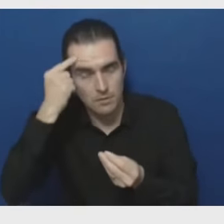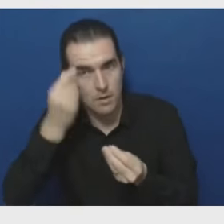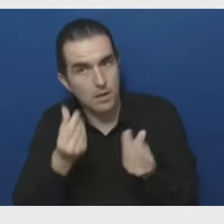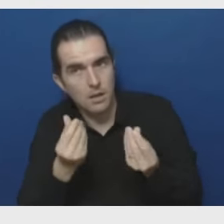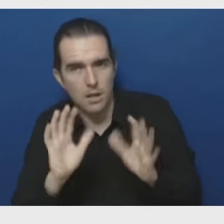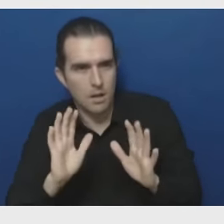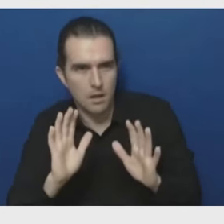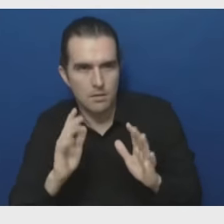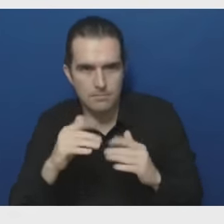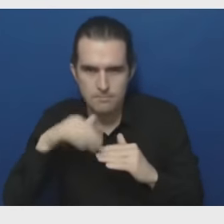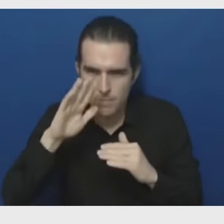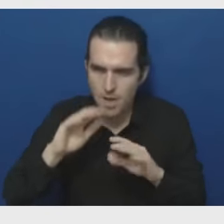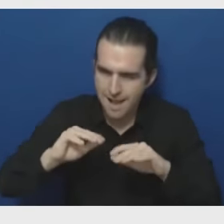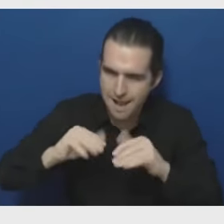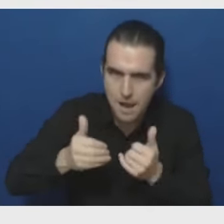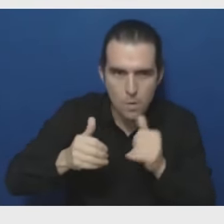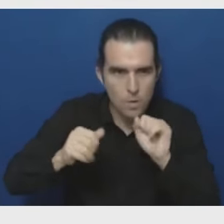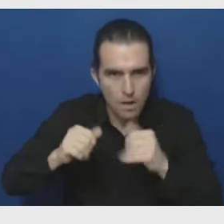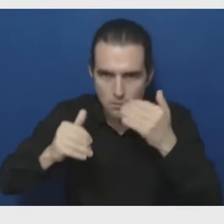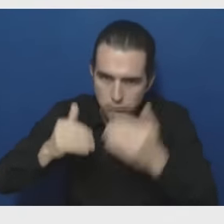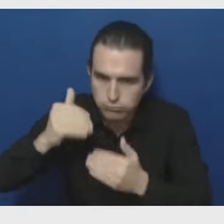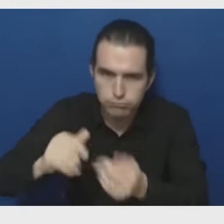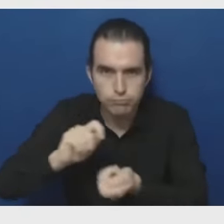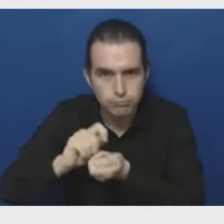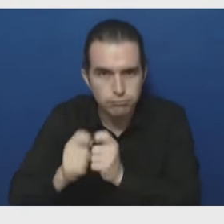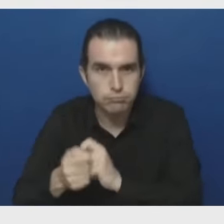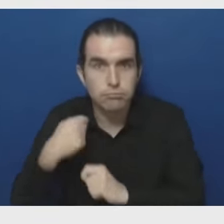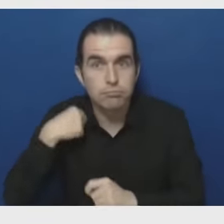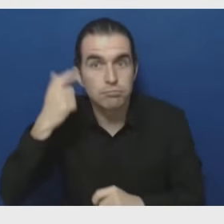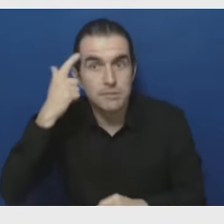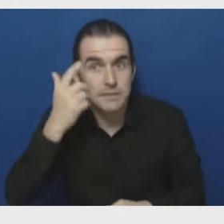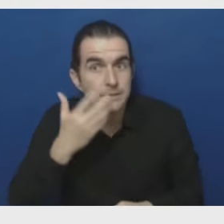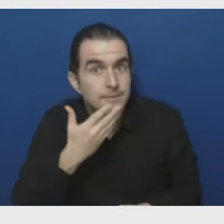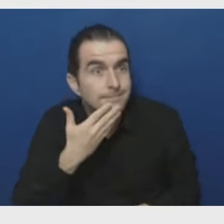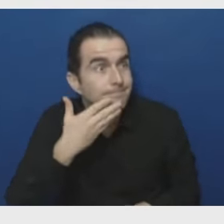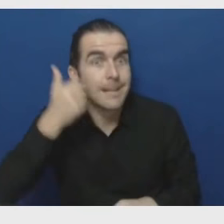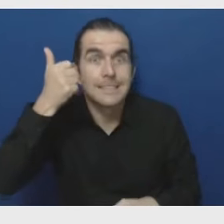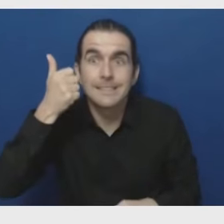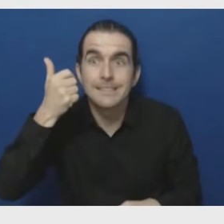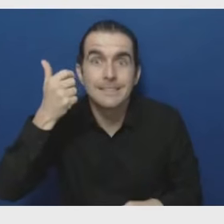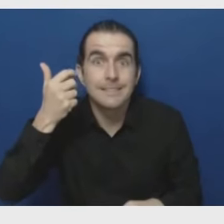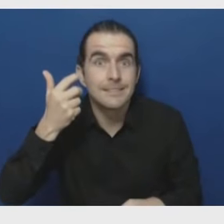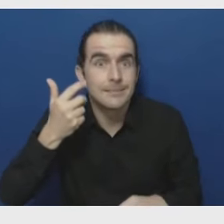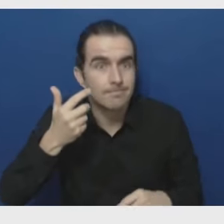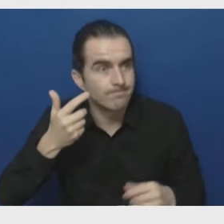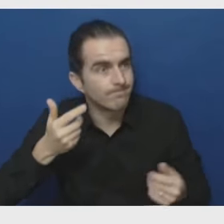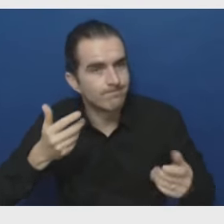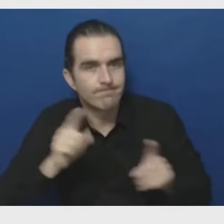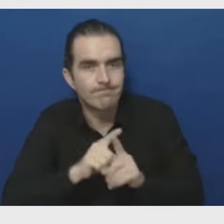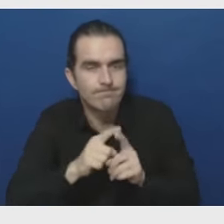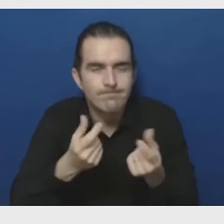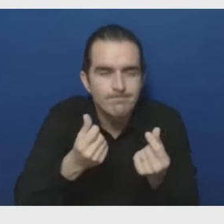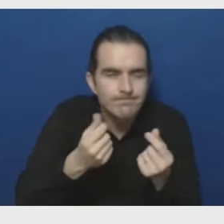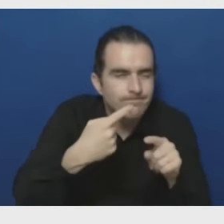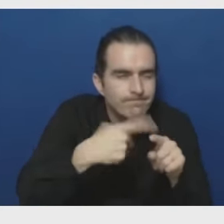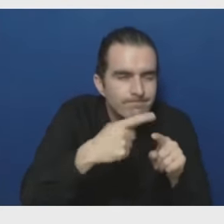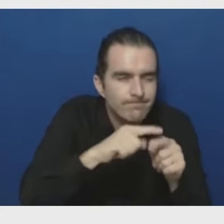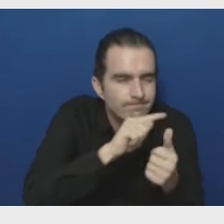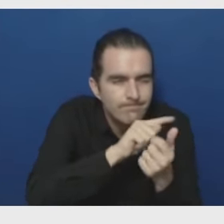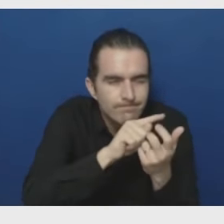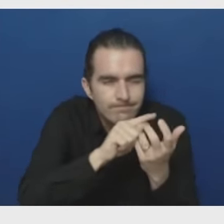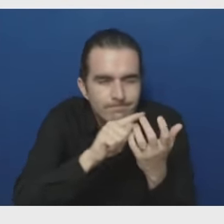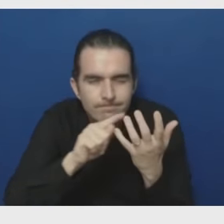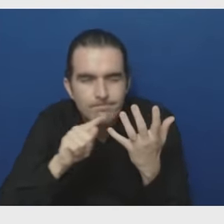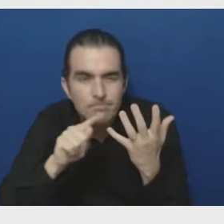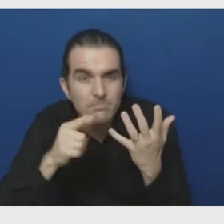is fast eroding any of the negotiations that we're having or the belief of young people in institutions and what they can do for them, even if they're